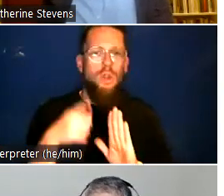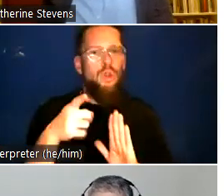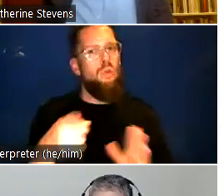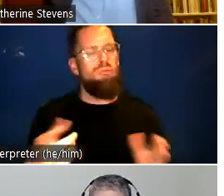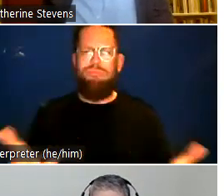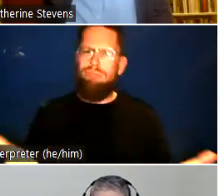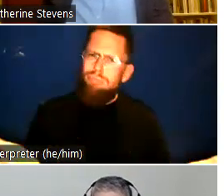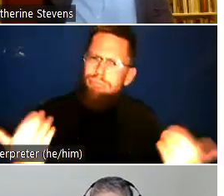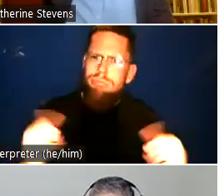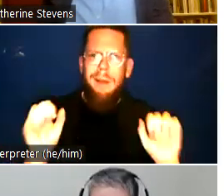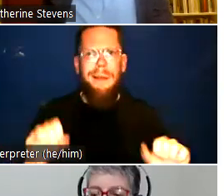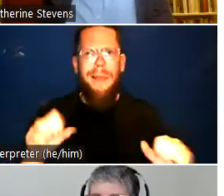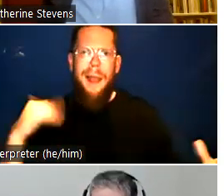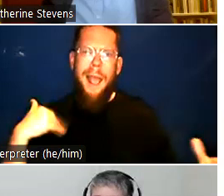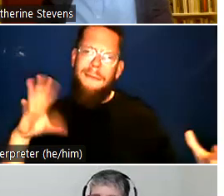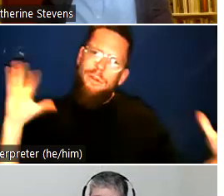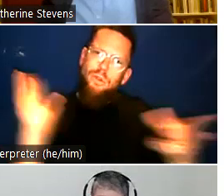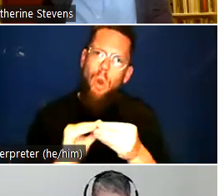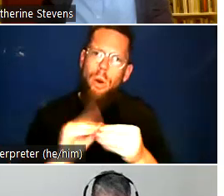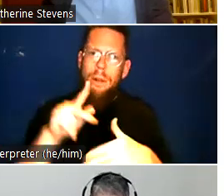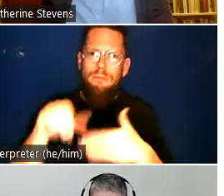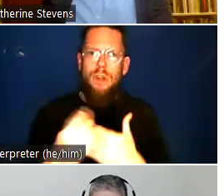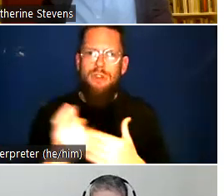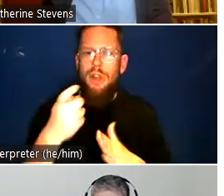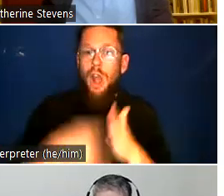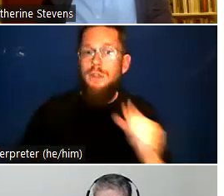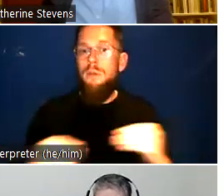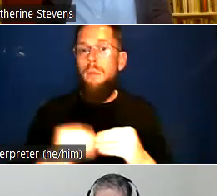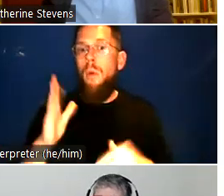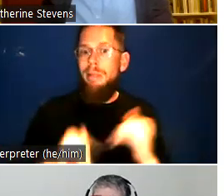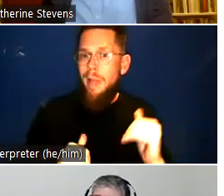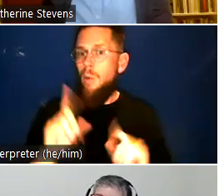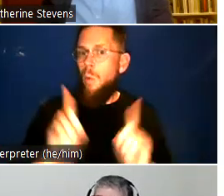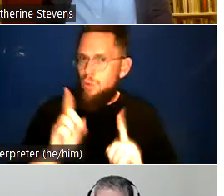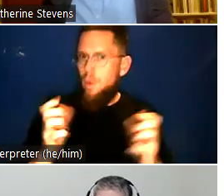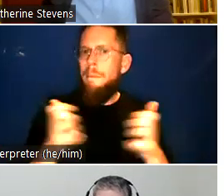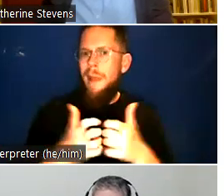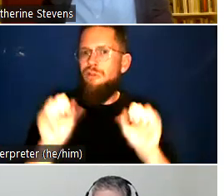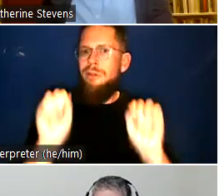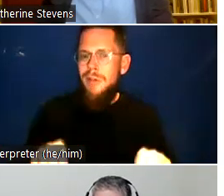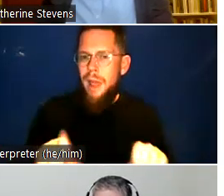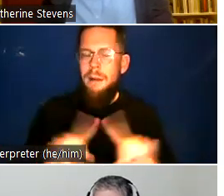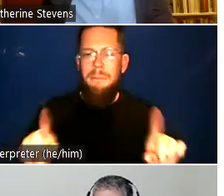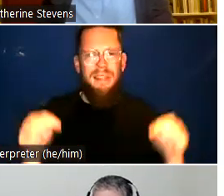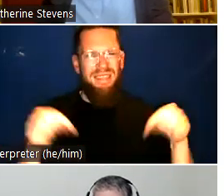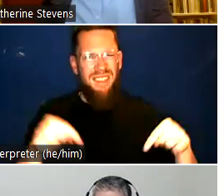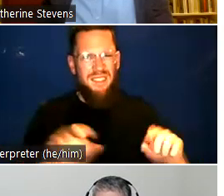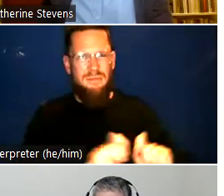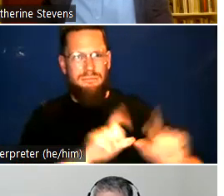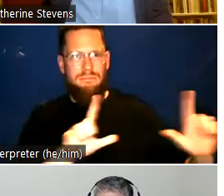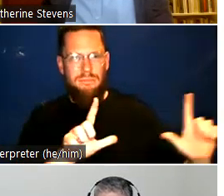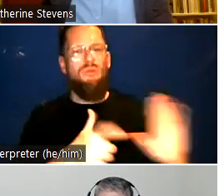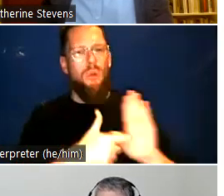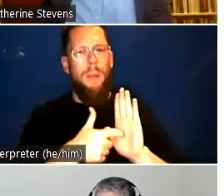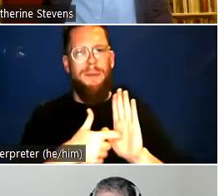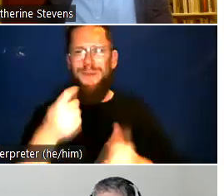to have total project costs that are more than a one-to-one match, but this is the minimum